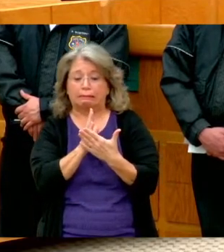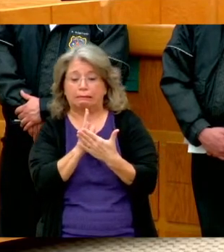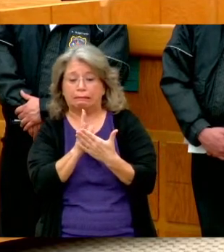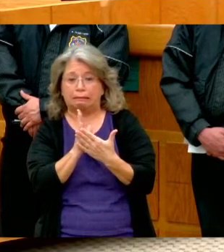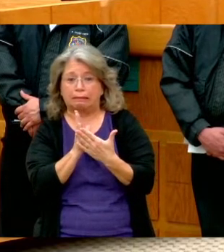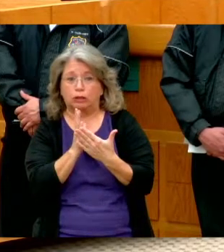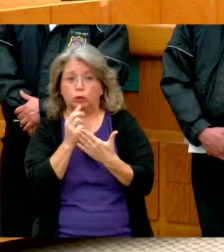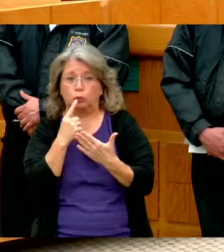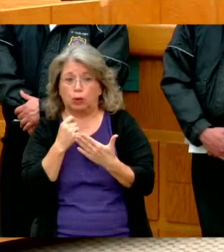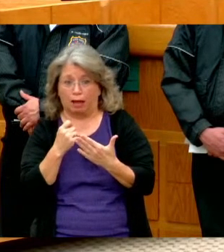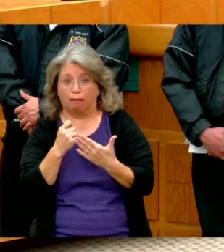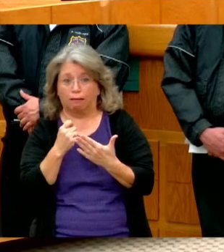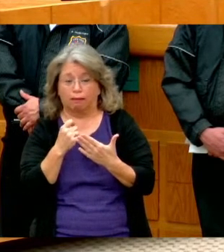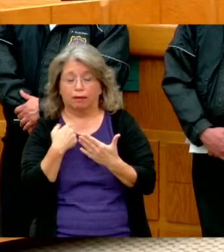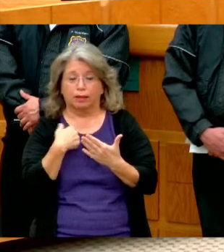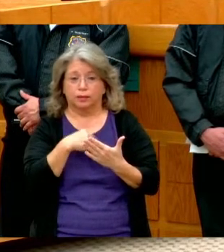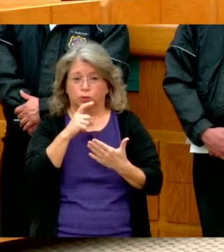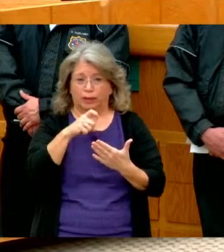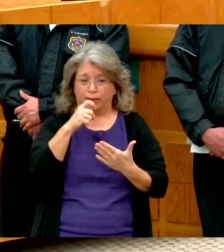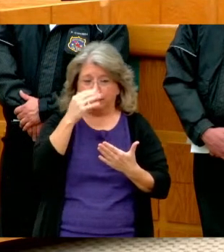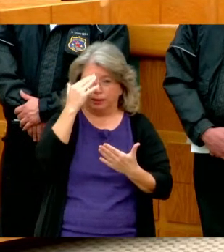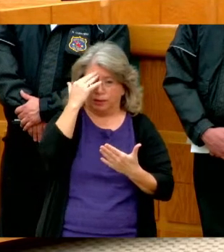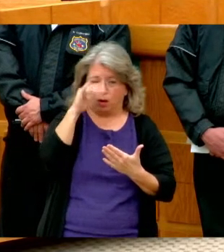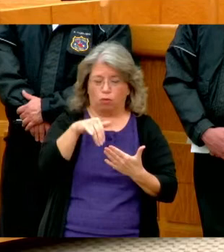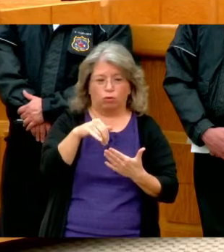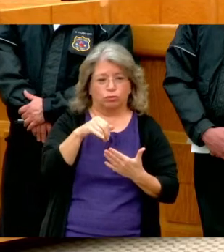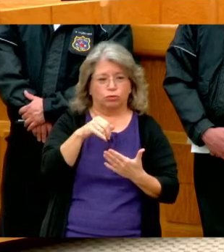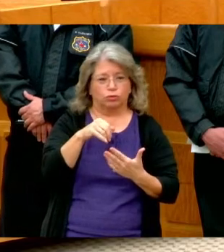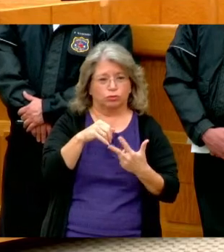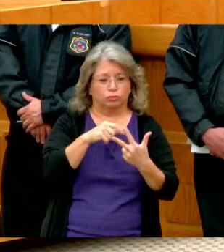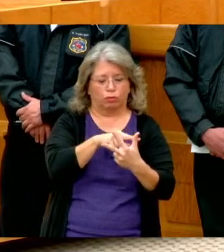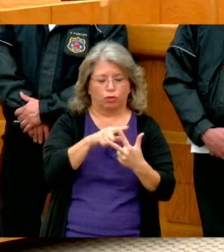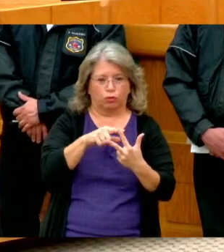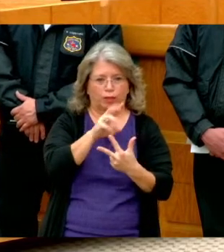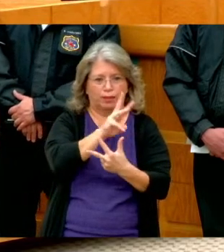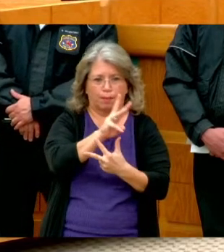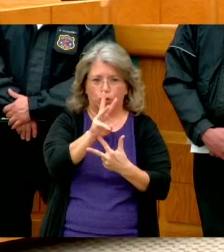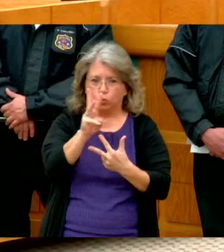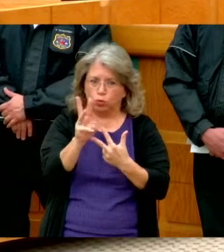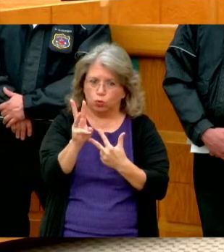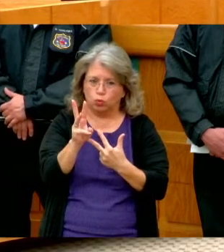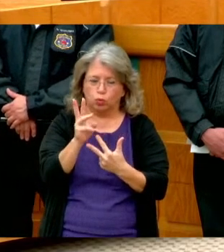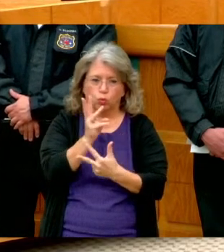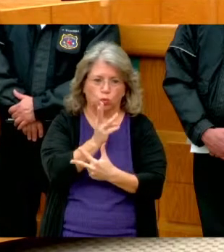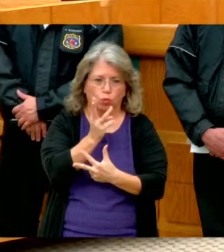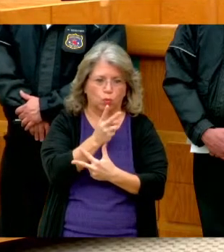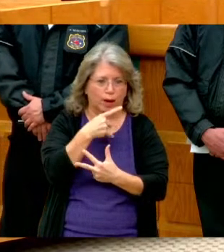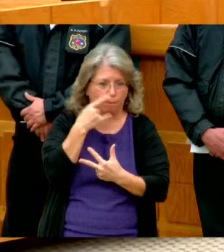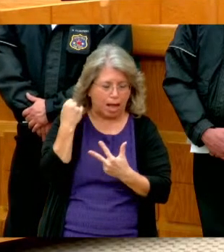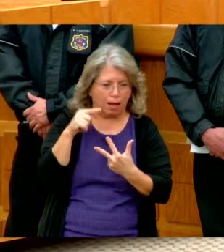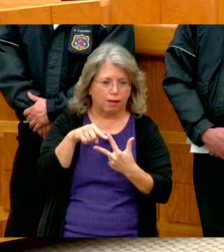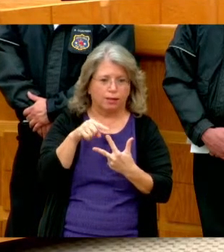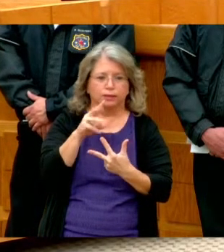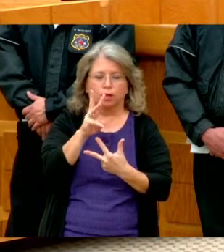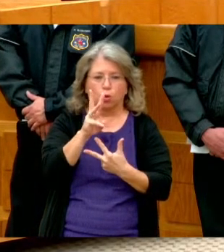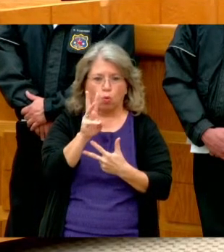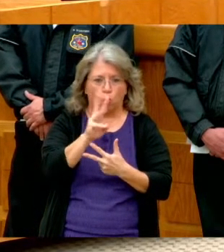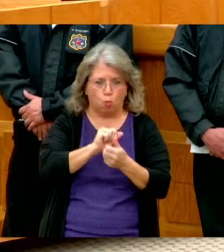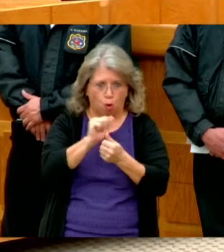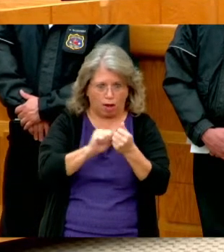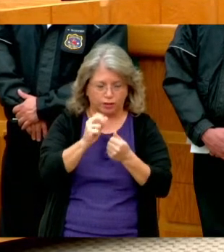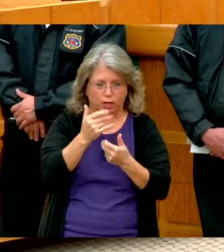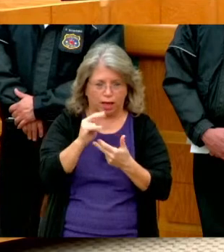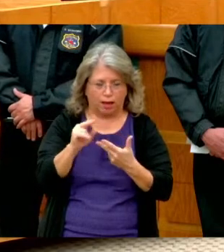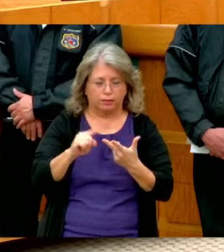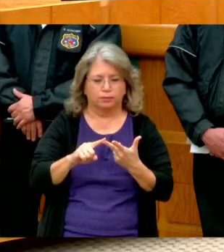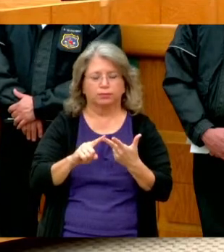So we need to be mindful about those 3 W's, and I look forward to talking to you more about the dashboard as you